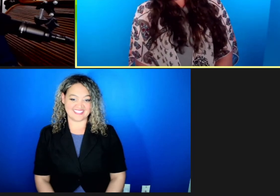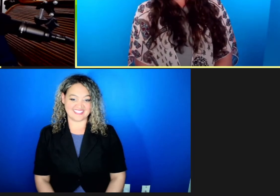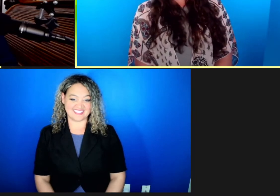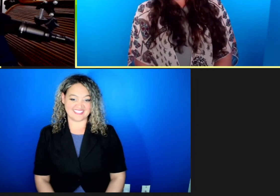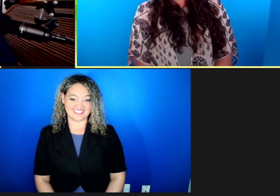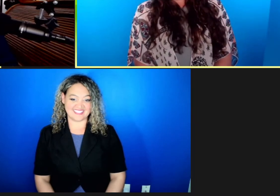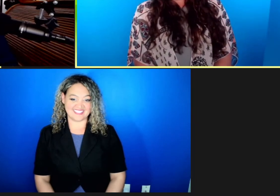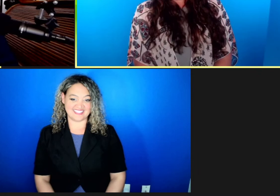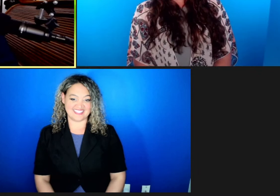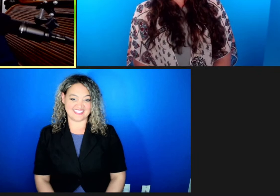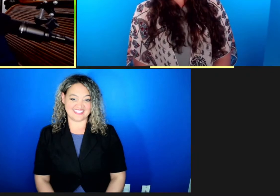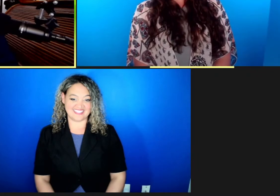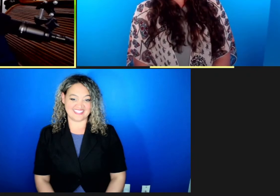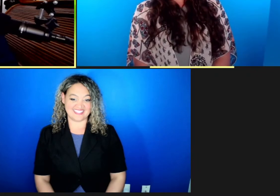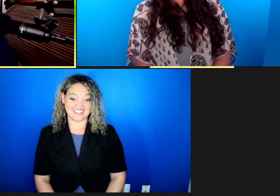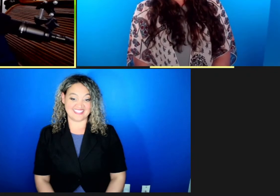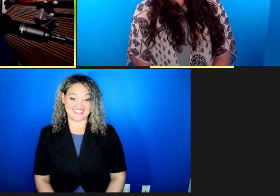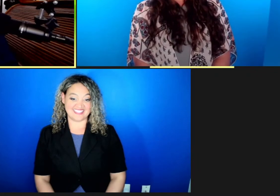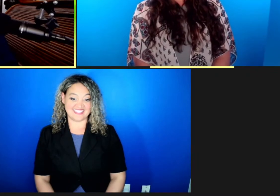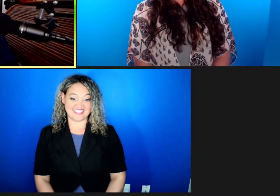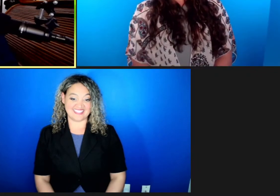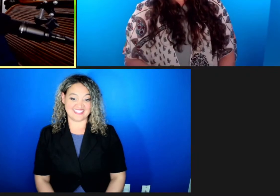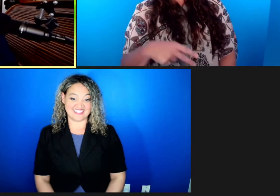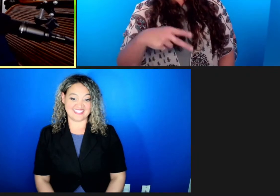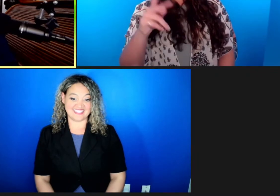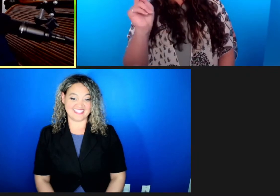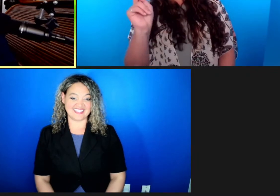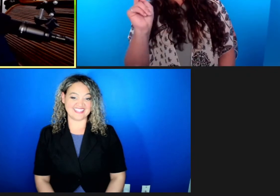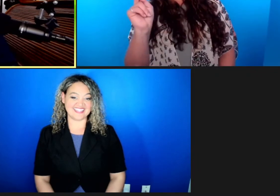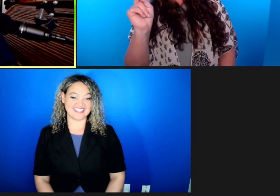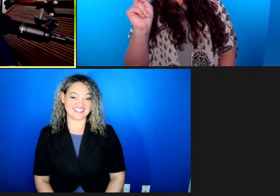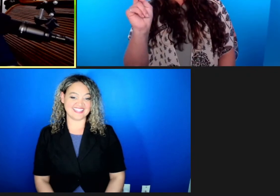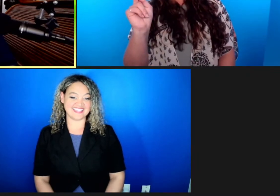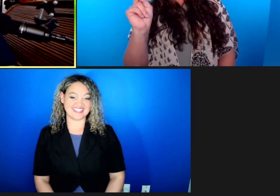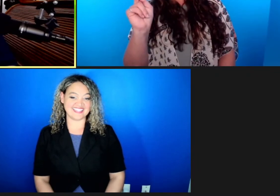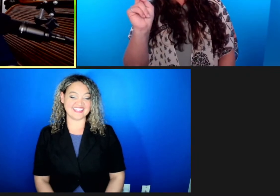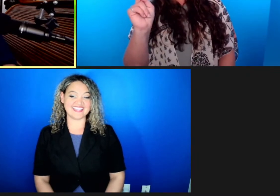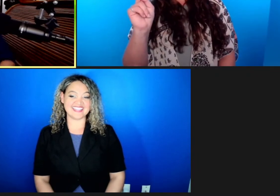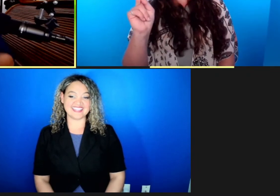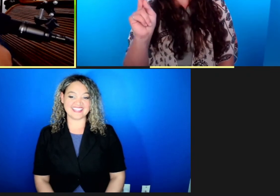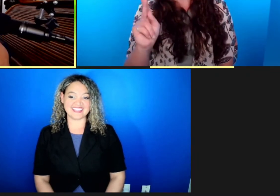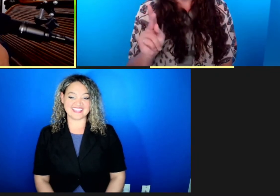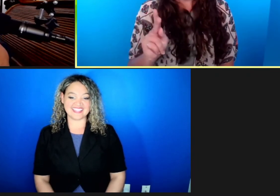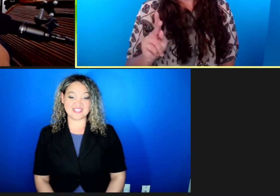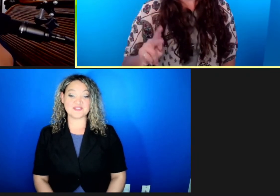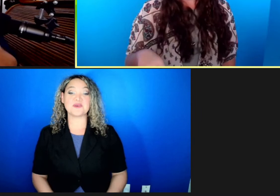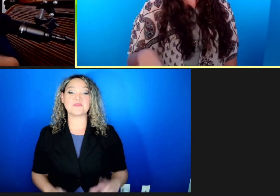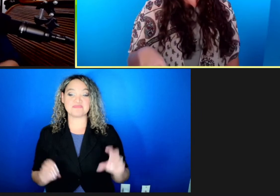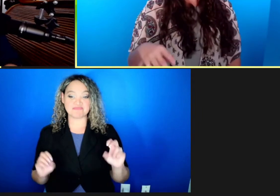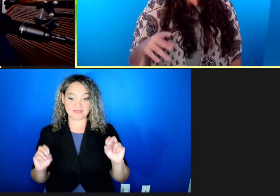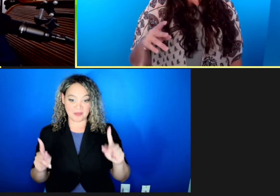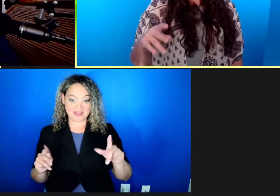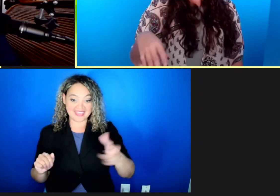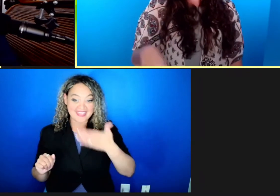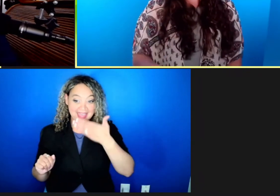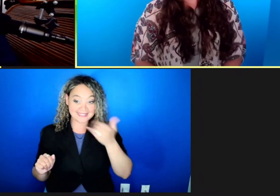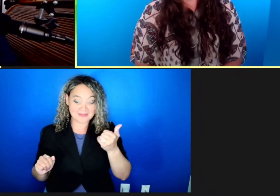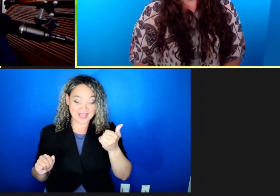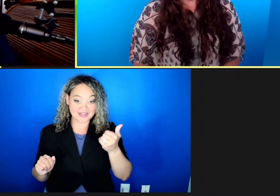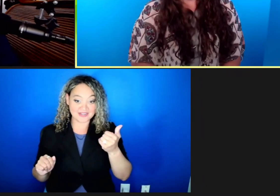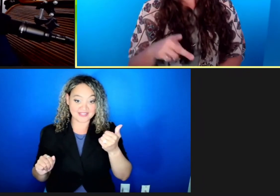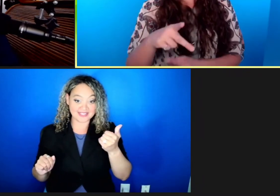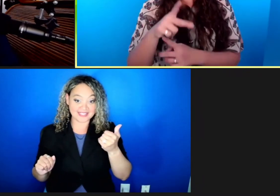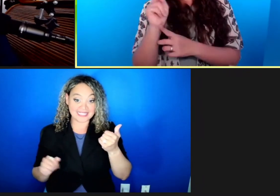That's a P. Okay. That's a P. Hold your hand over here. That's a little better. Oh. There we go. That's a little bit. That's not